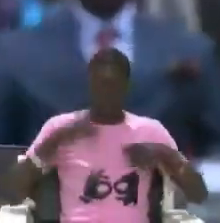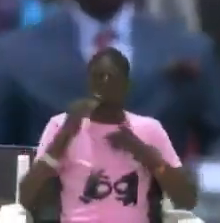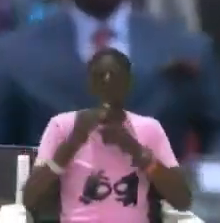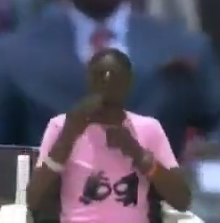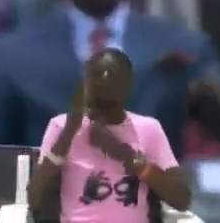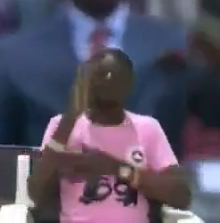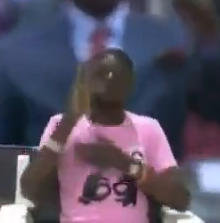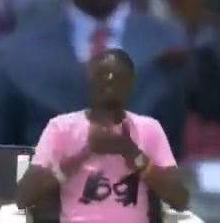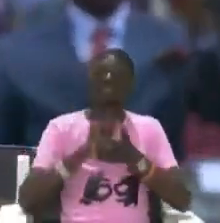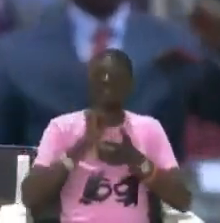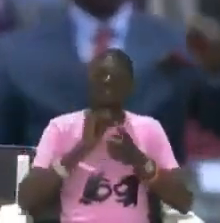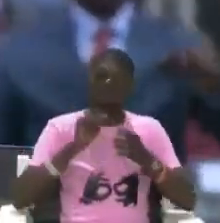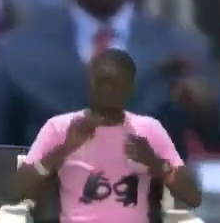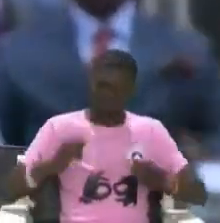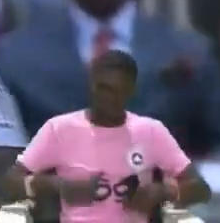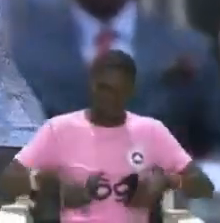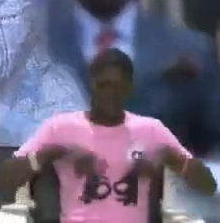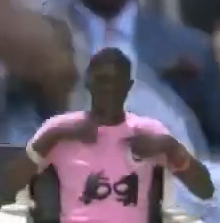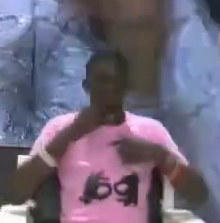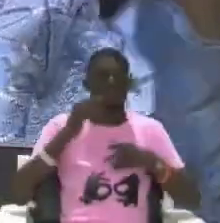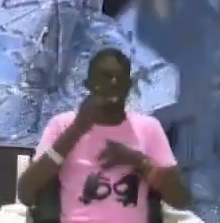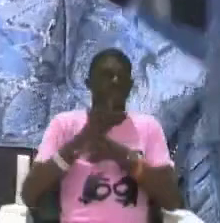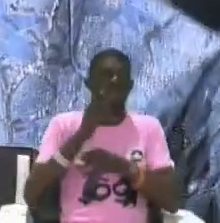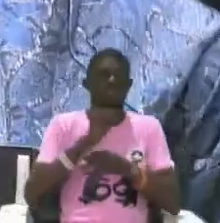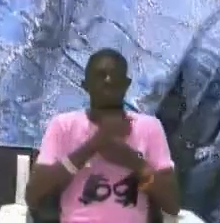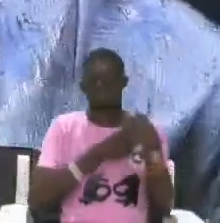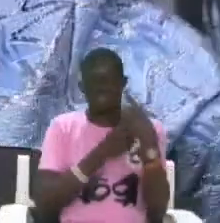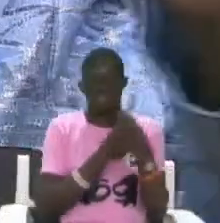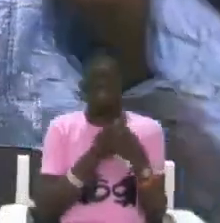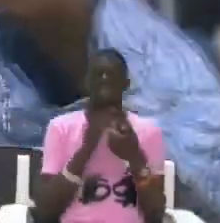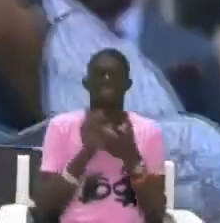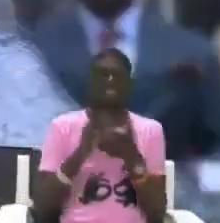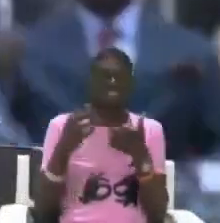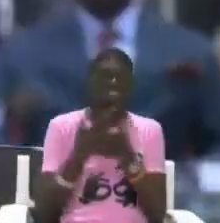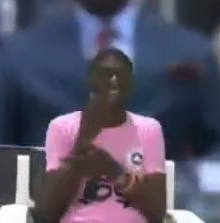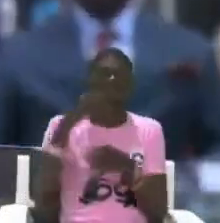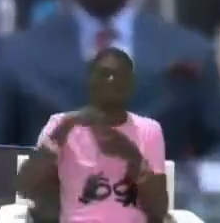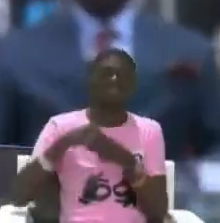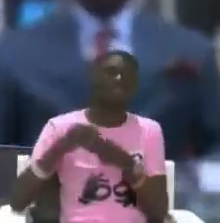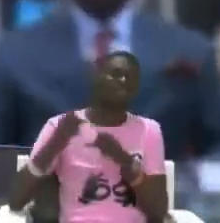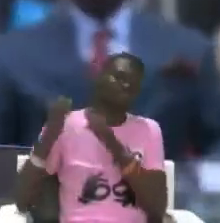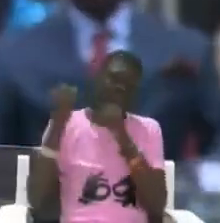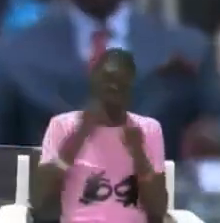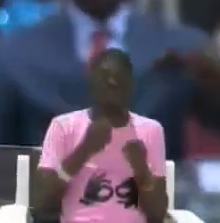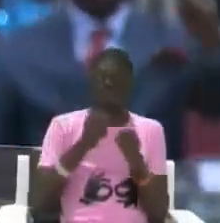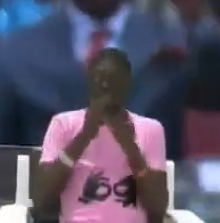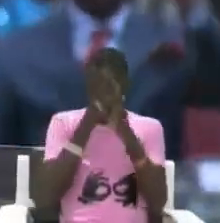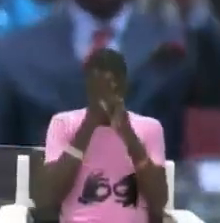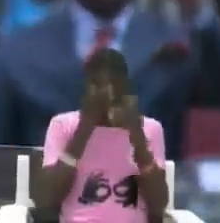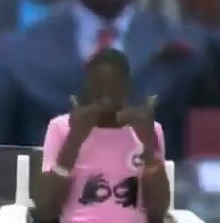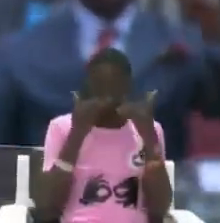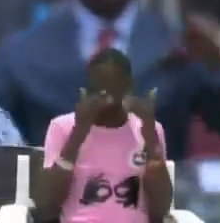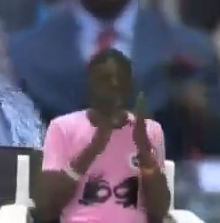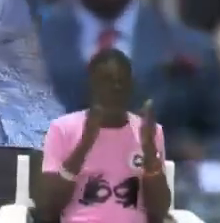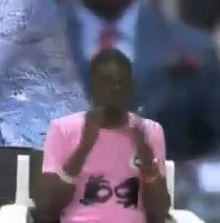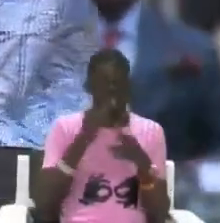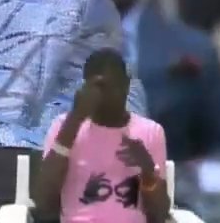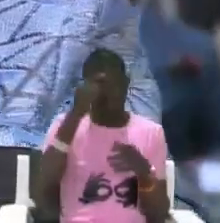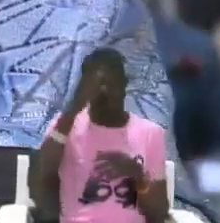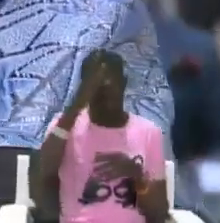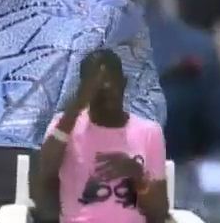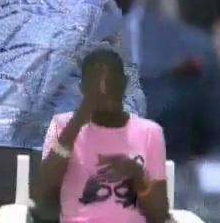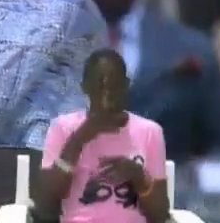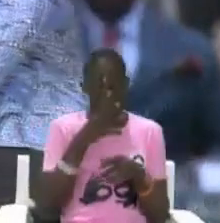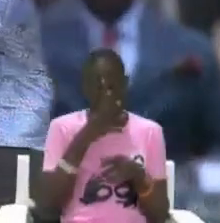been sustaining them. For the way the Lord has been renewing their strength, Daddy, we thank you. For Daddy and Mommy, Lord, we